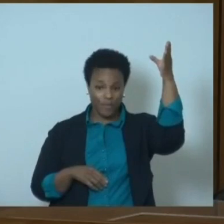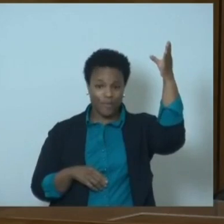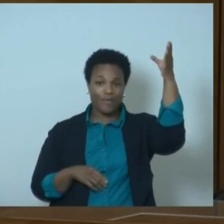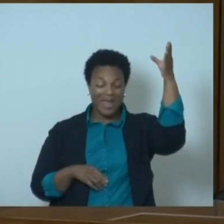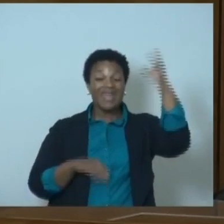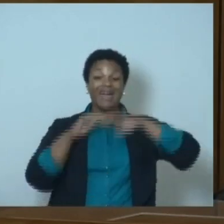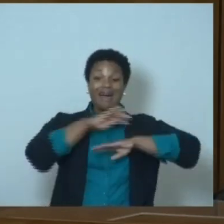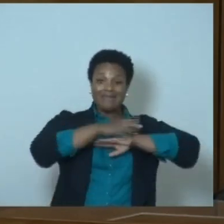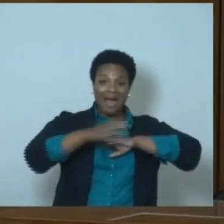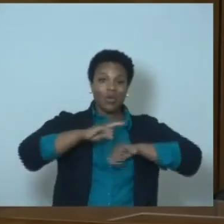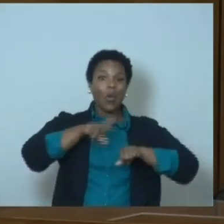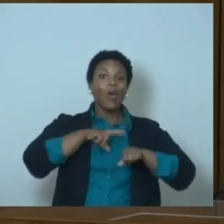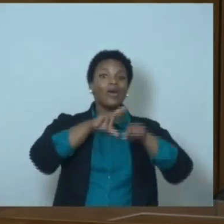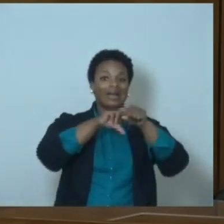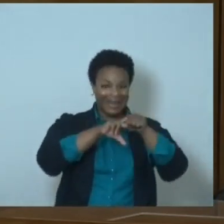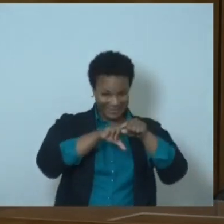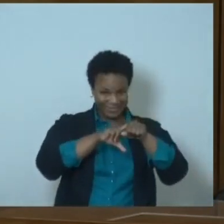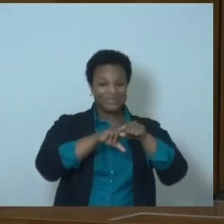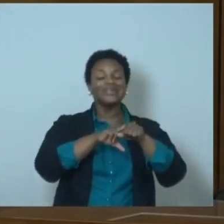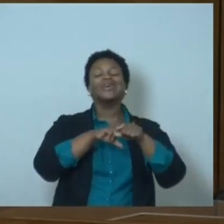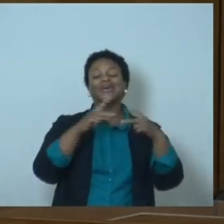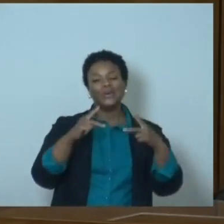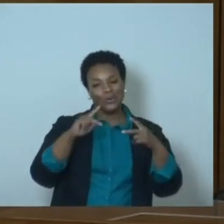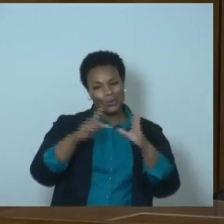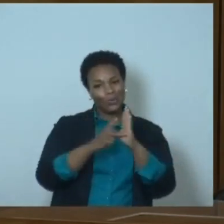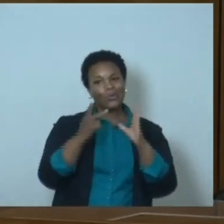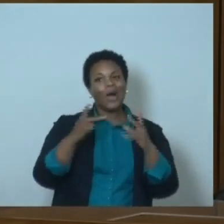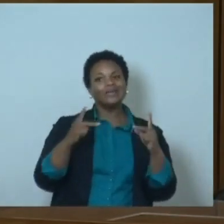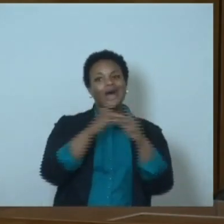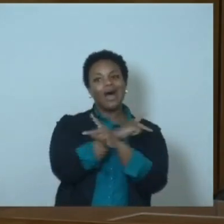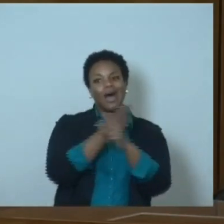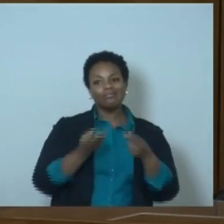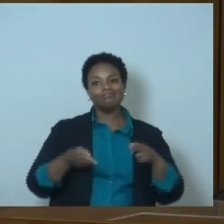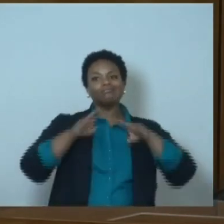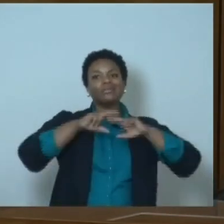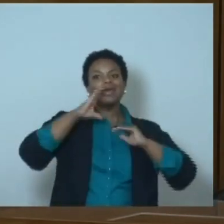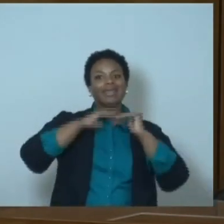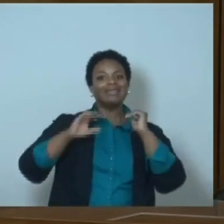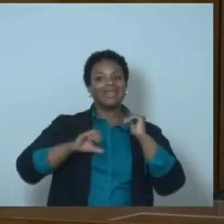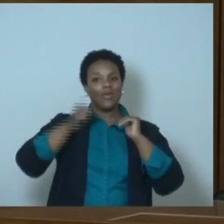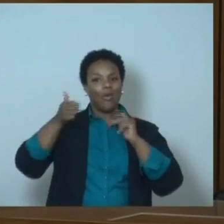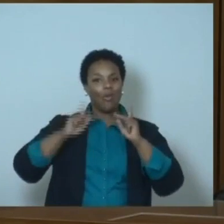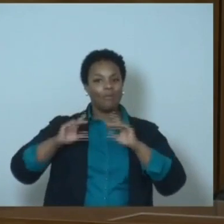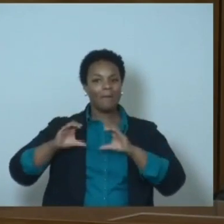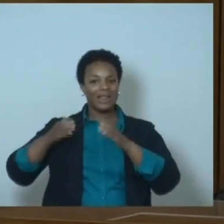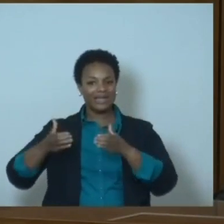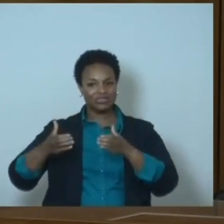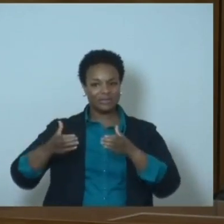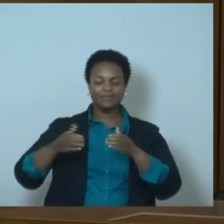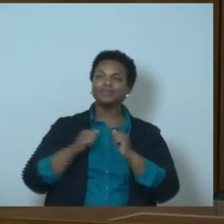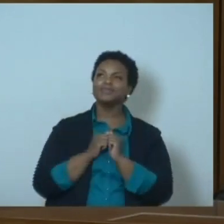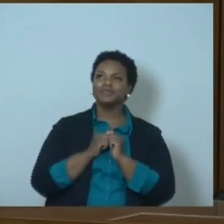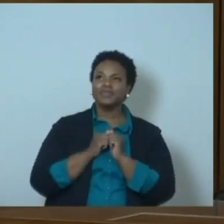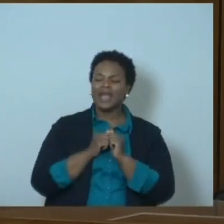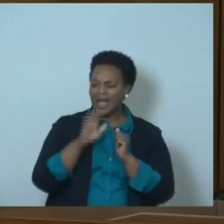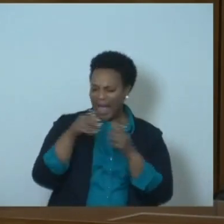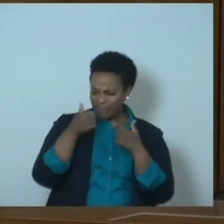Interestingly, though, and I'm speaking from memory here, which I hesitate to do,